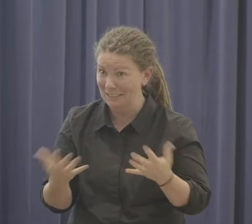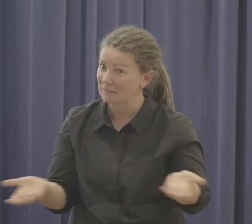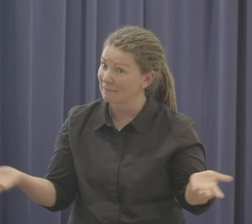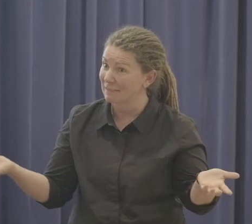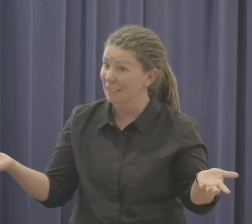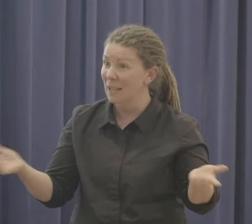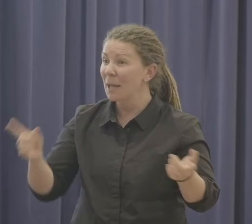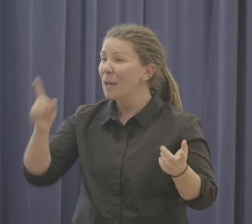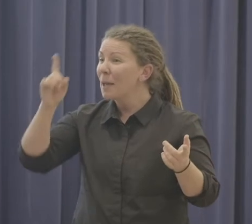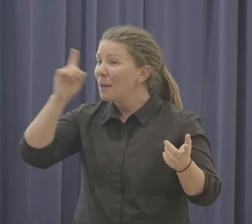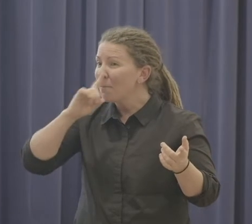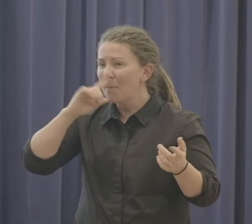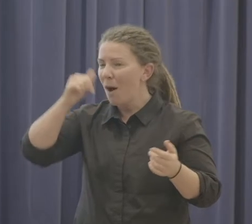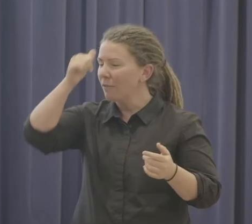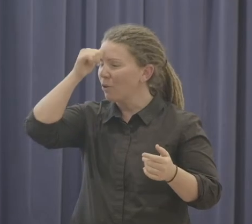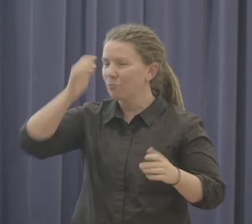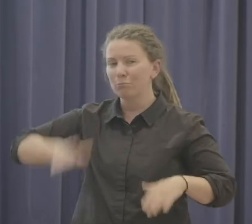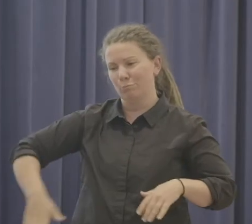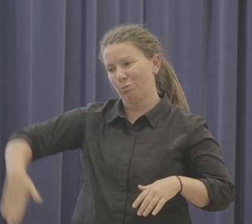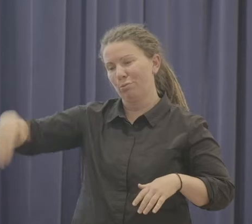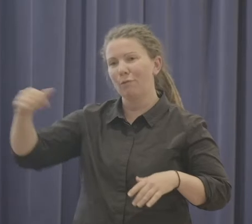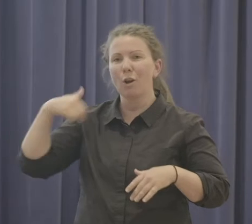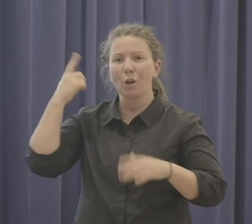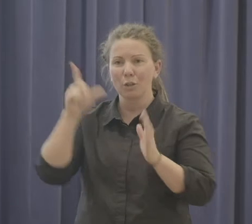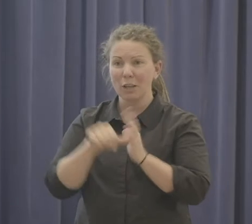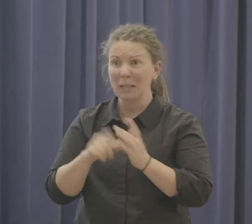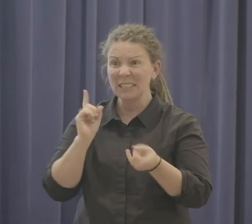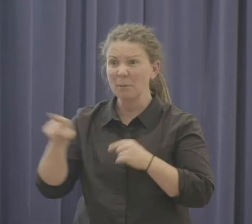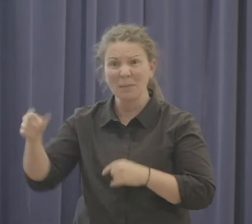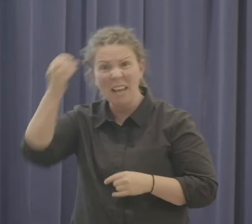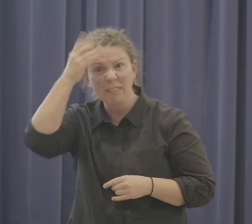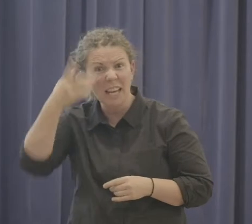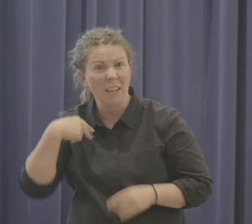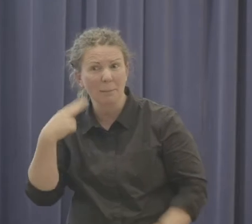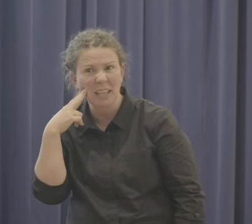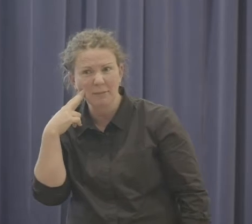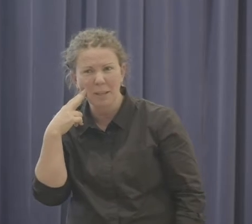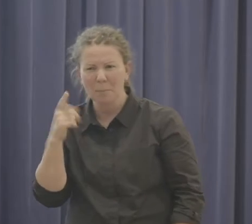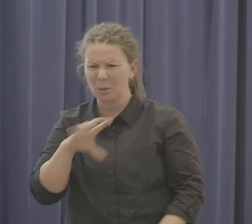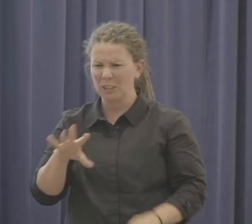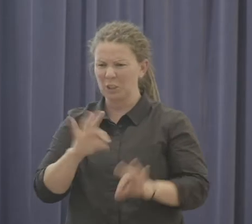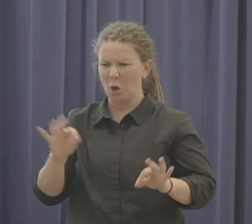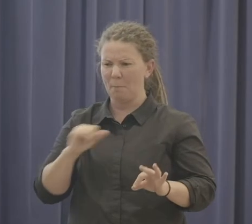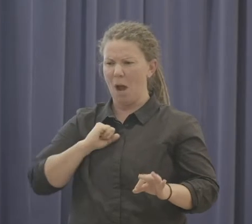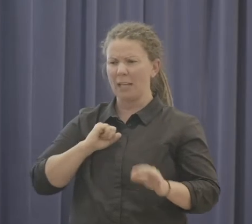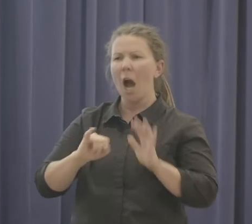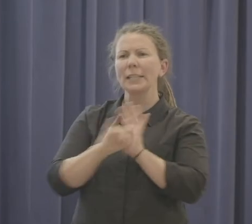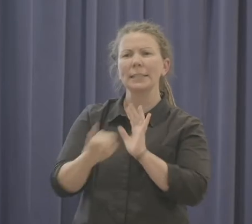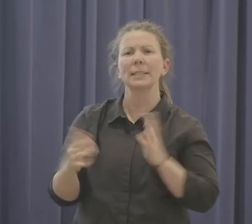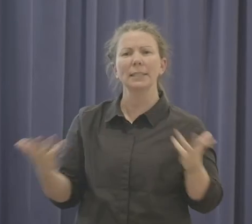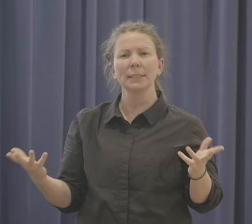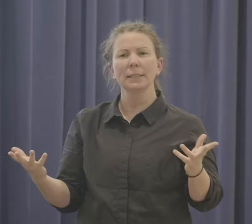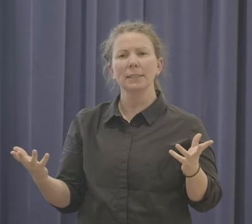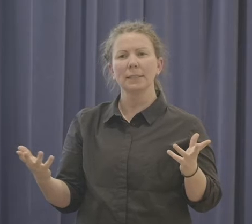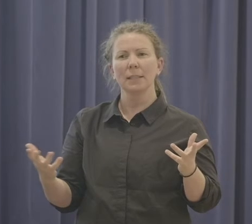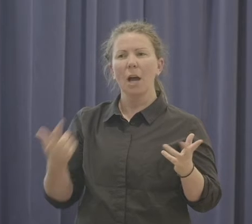obvious. People who I've known for a long time sometimes even forget that I'm deaf because I don't let it become who I am. Being a